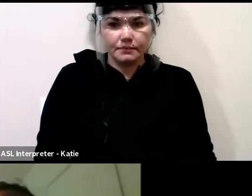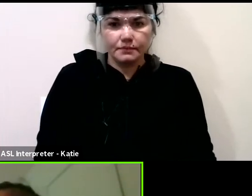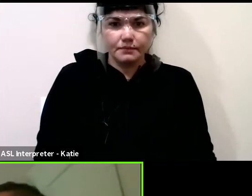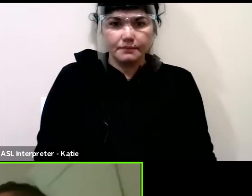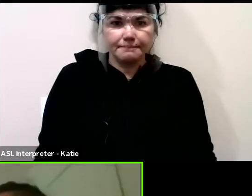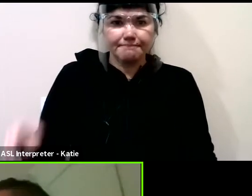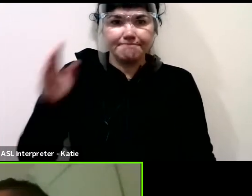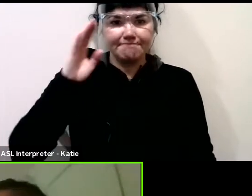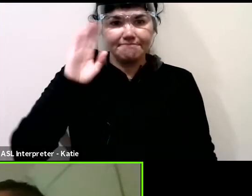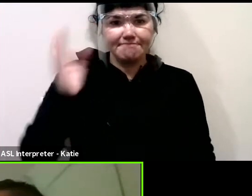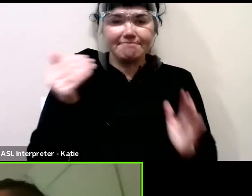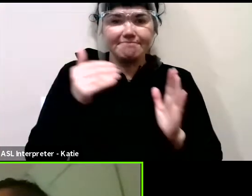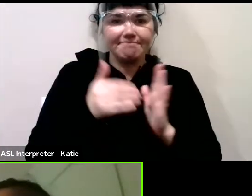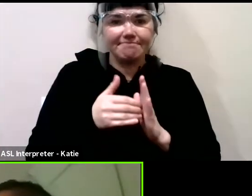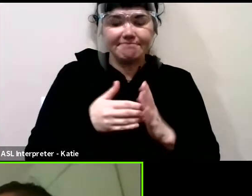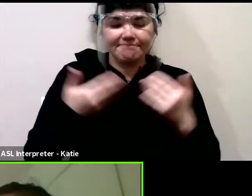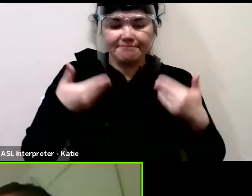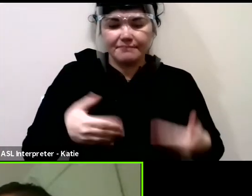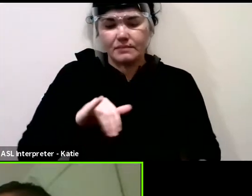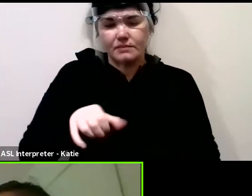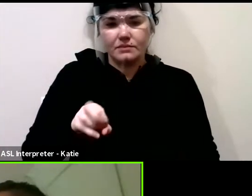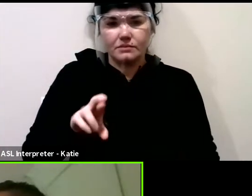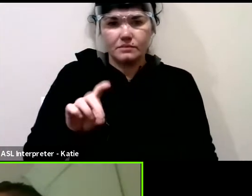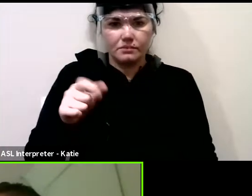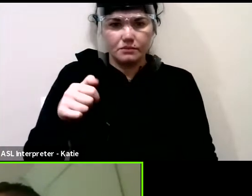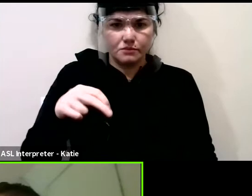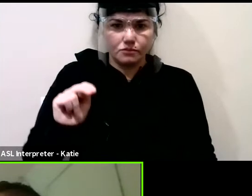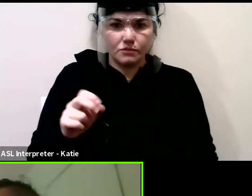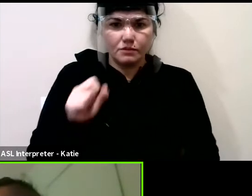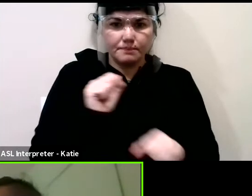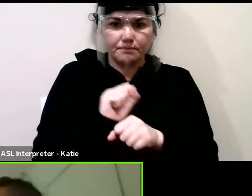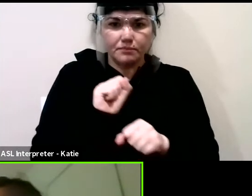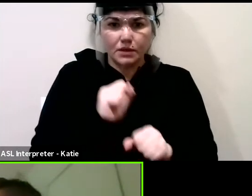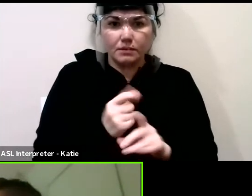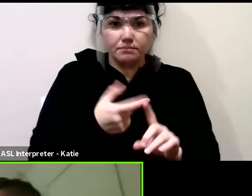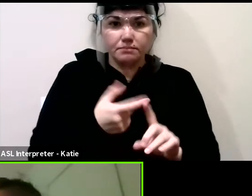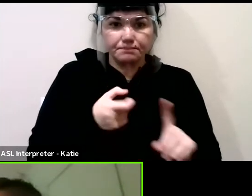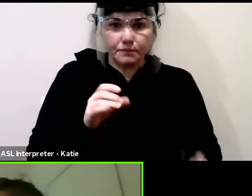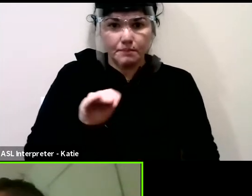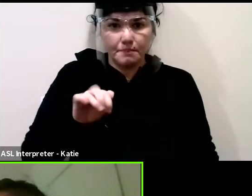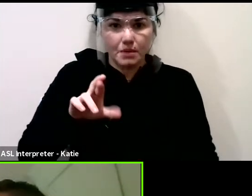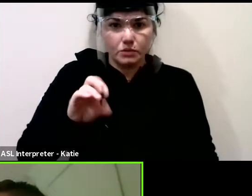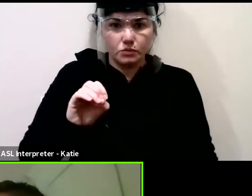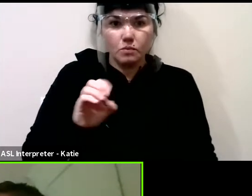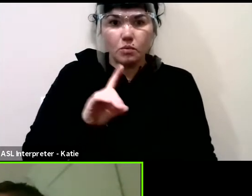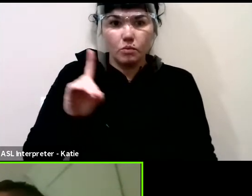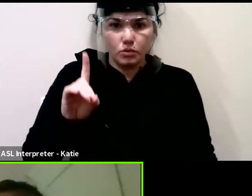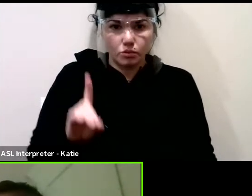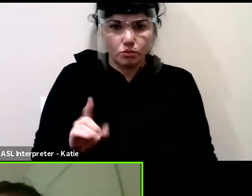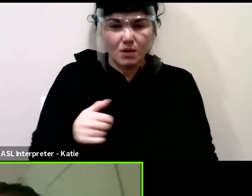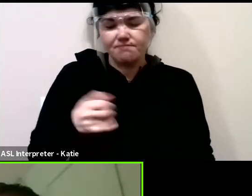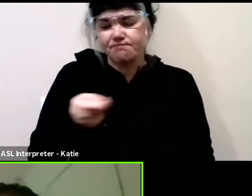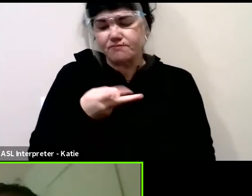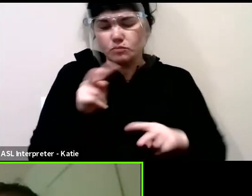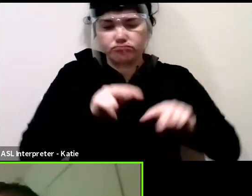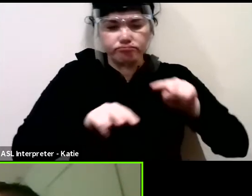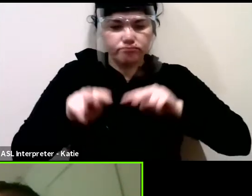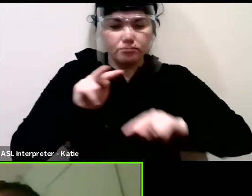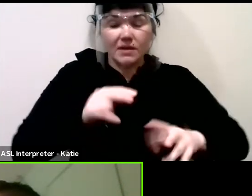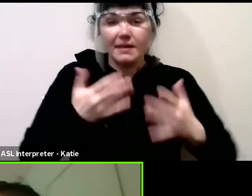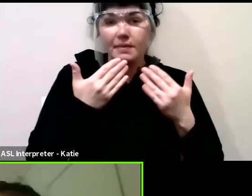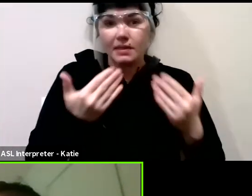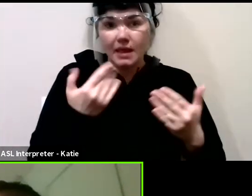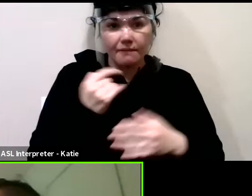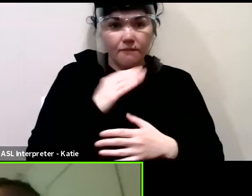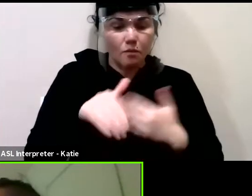hi again commissioners it's jordan i work in lansing and i'm from metro detroit so i have just a few observations thanks as always for your meticulous